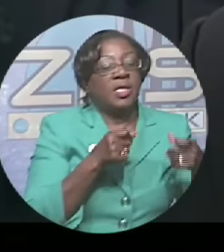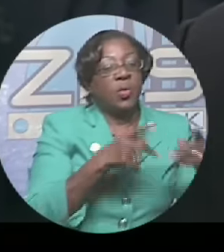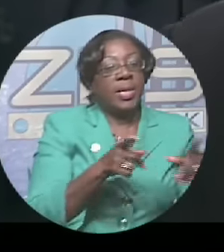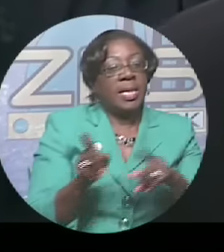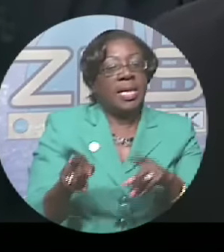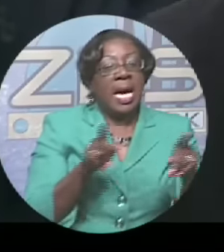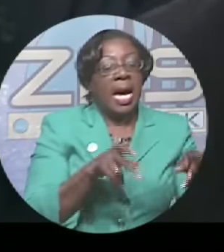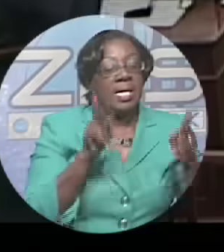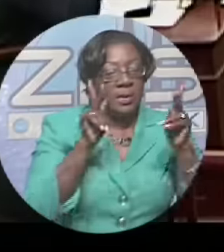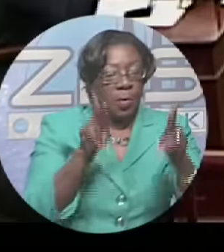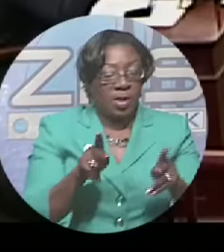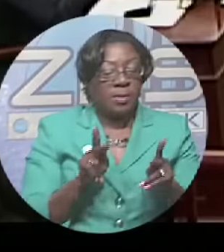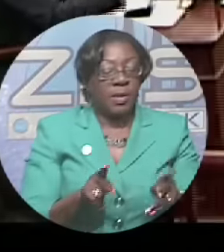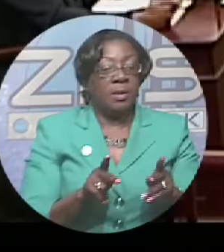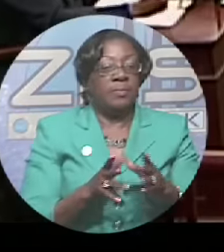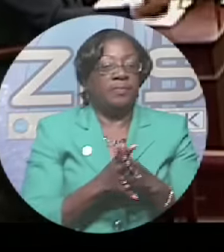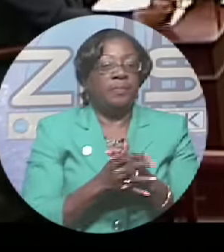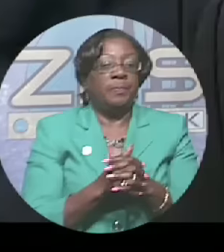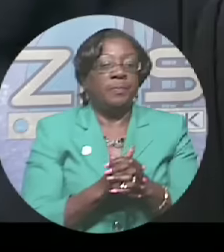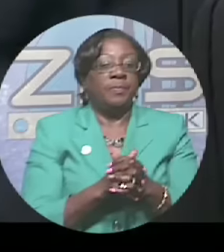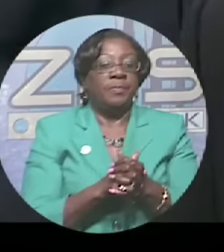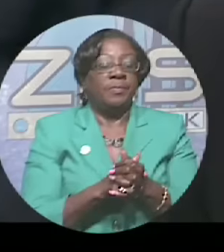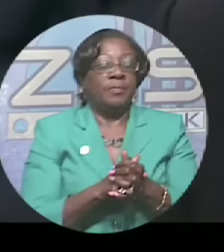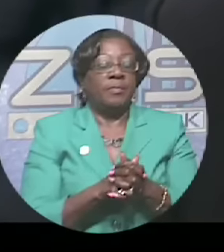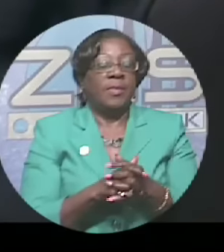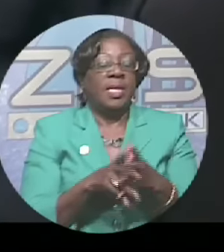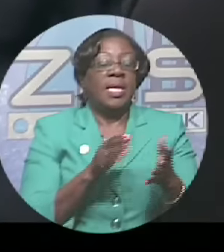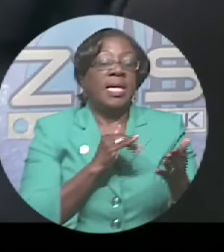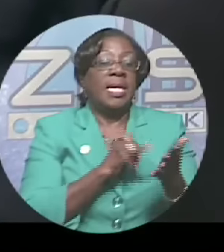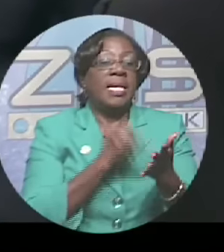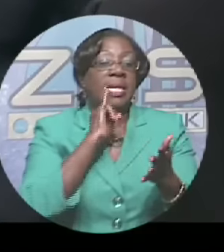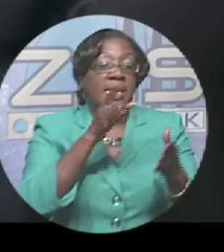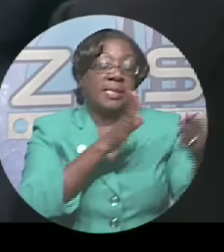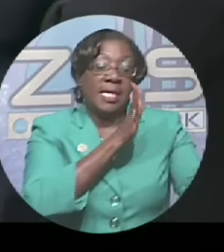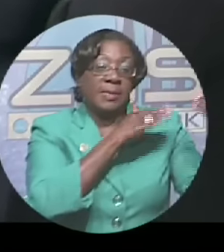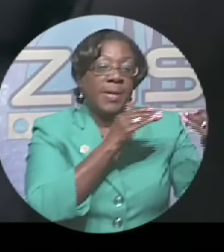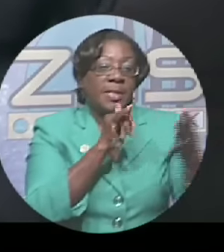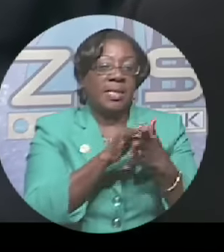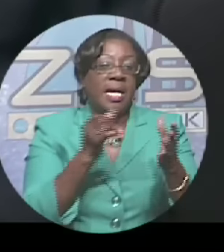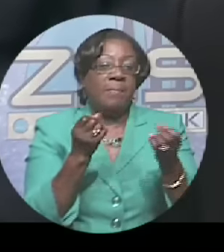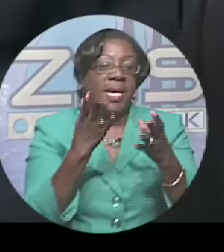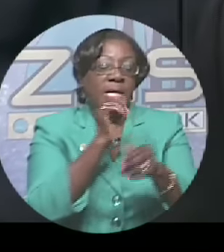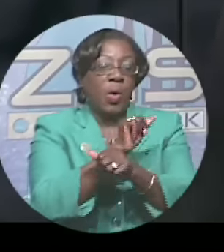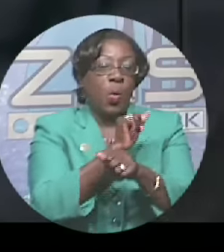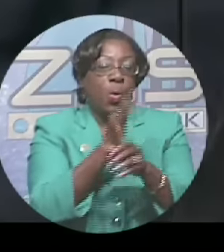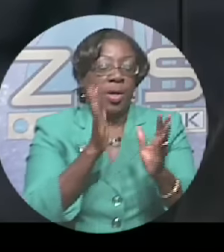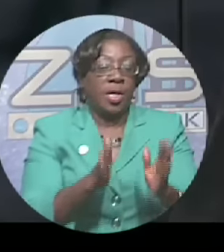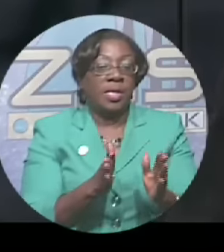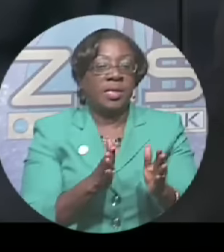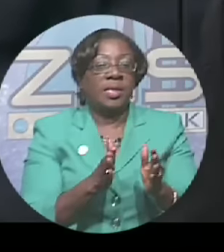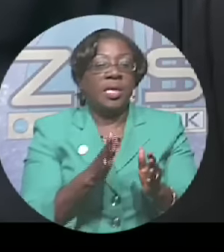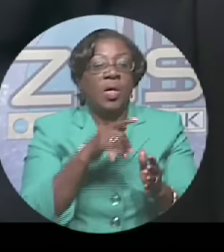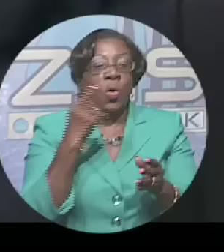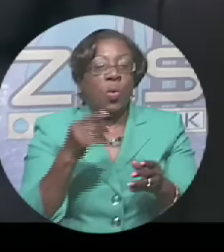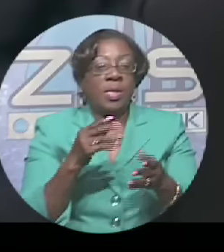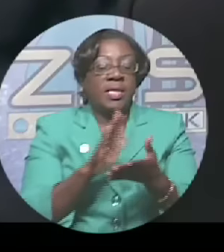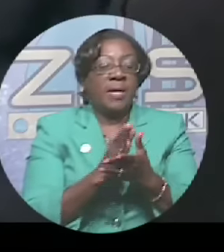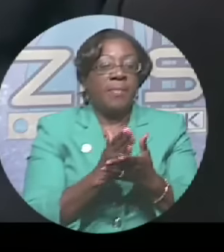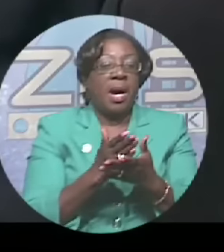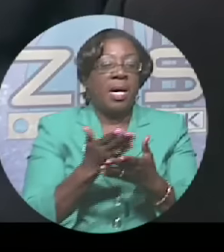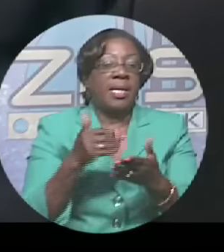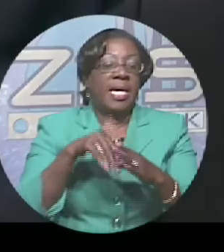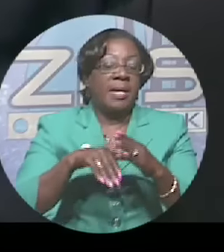possible. Yes. It is expected that many contractors who have participated in the construction